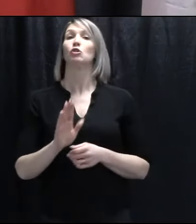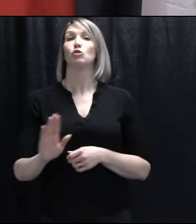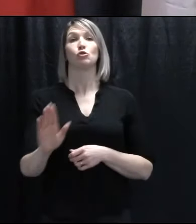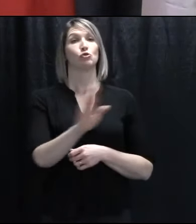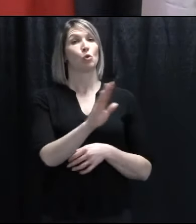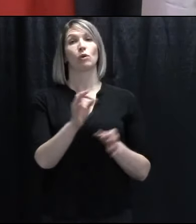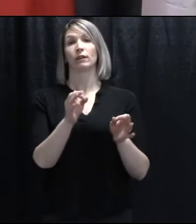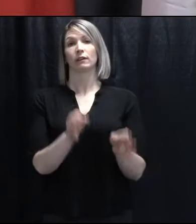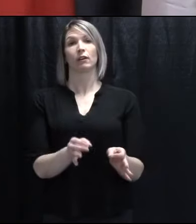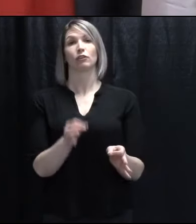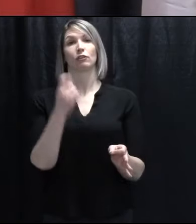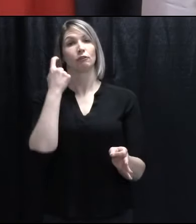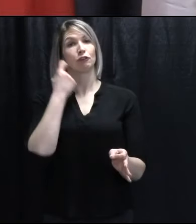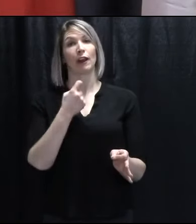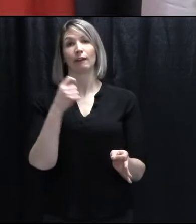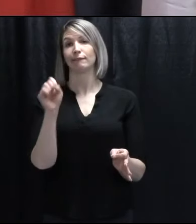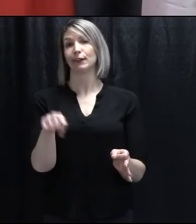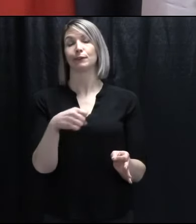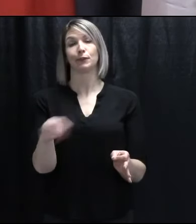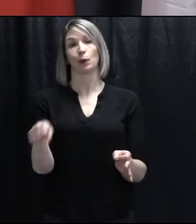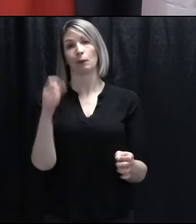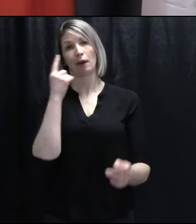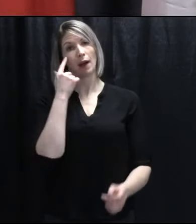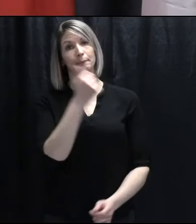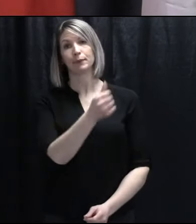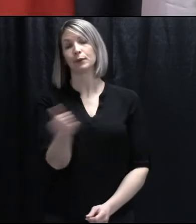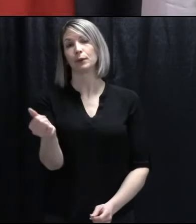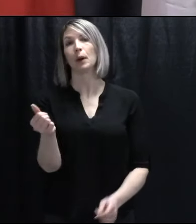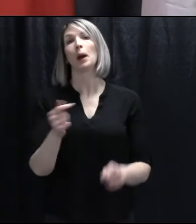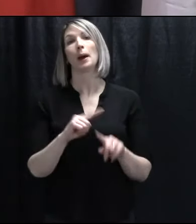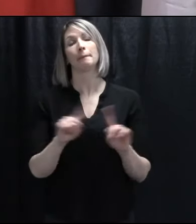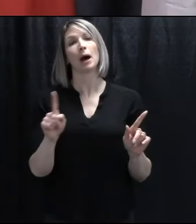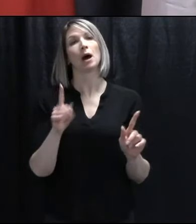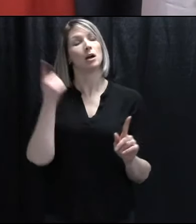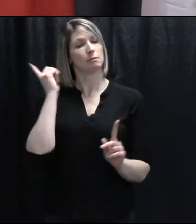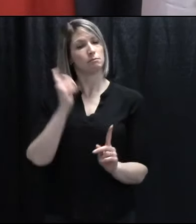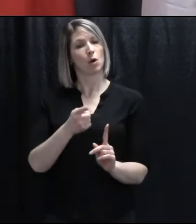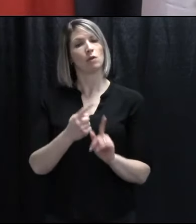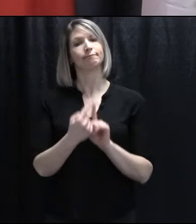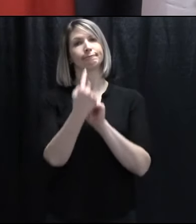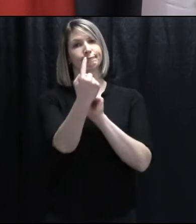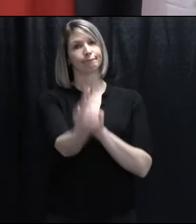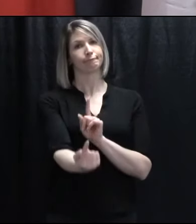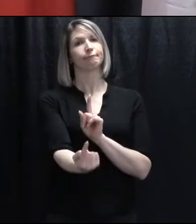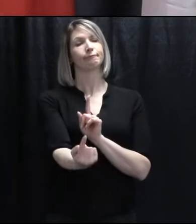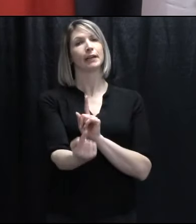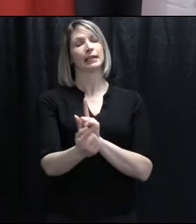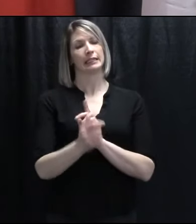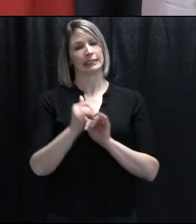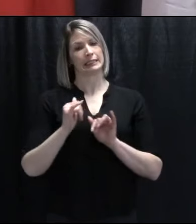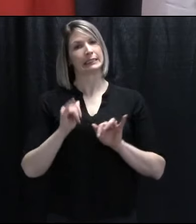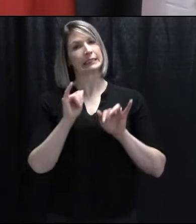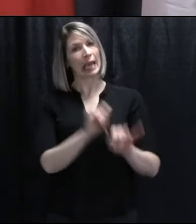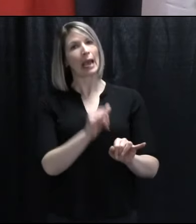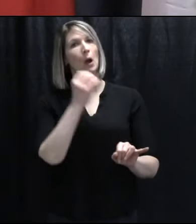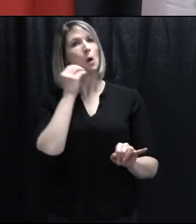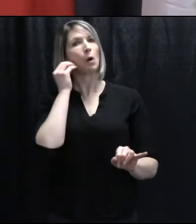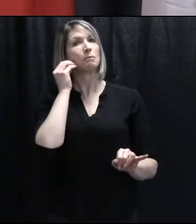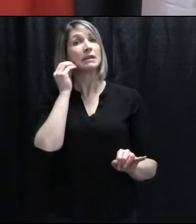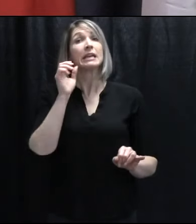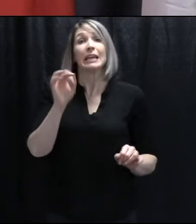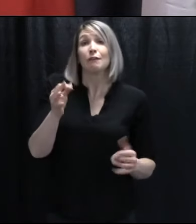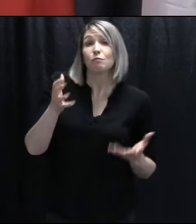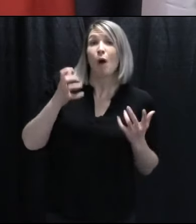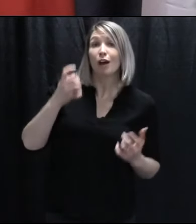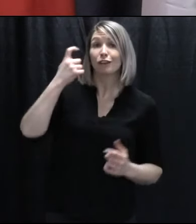your own. But the fact is that take the measures to protect you and your family from this spread. If that includes shaving off